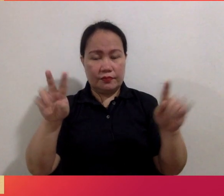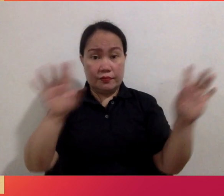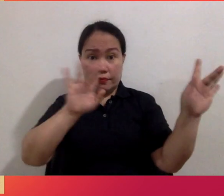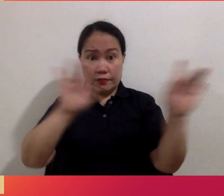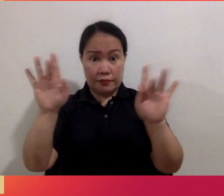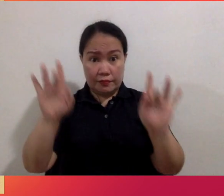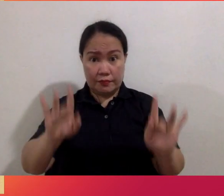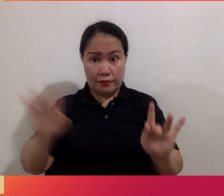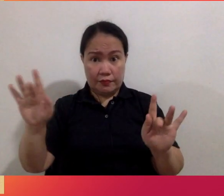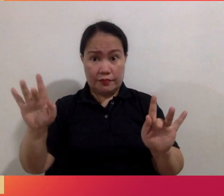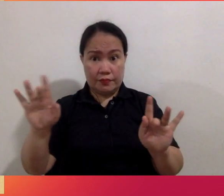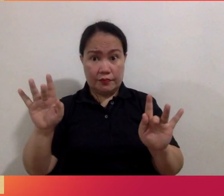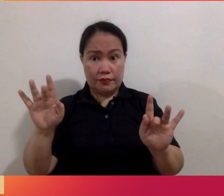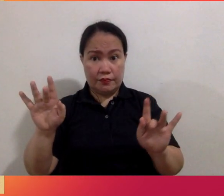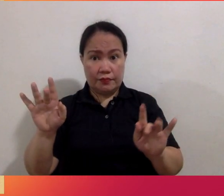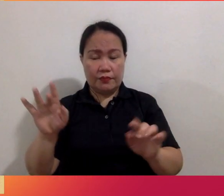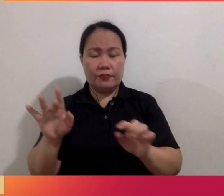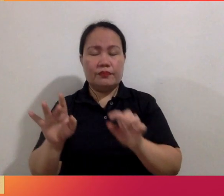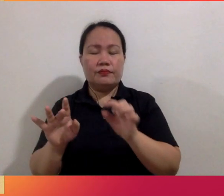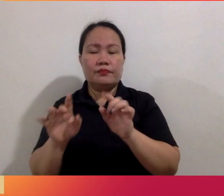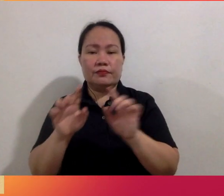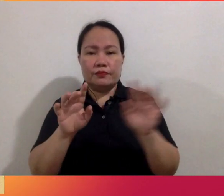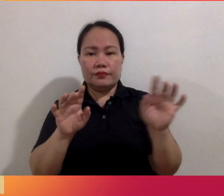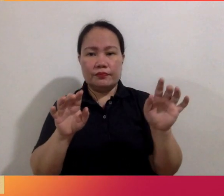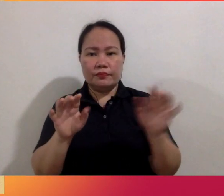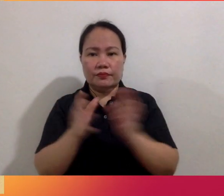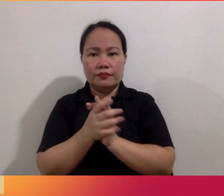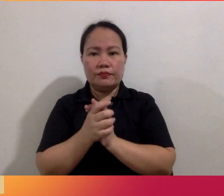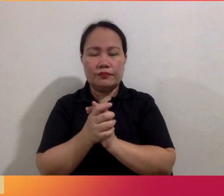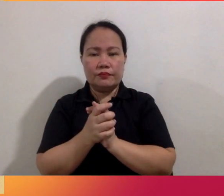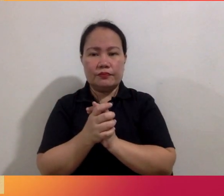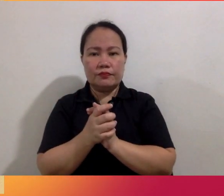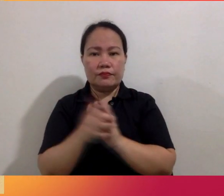So, extract lang natin yung 1. So, x is